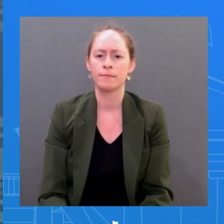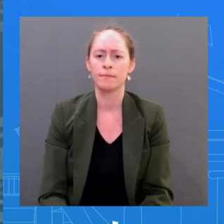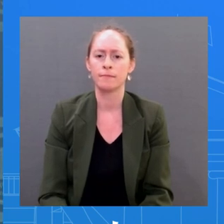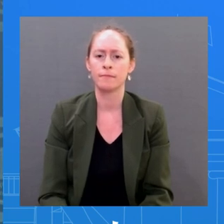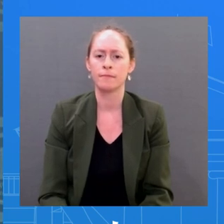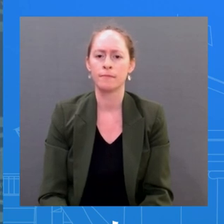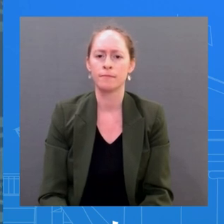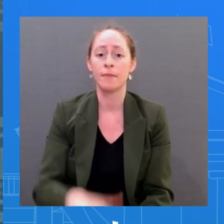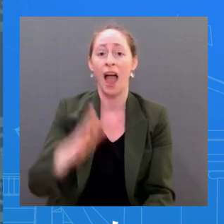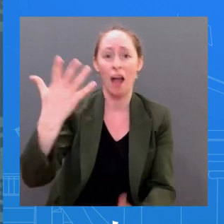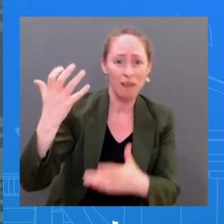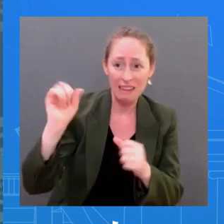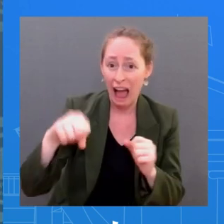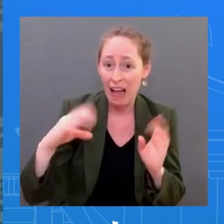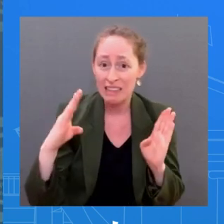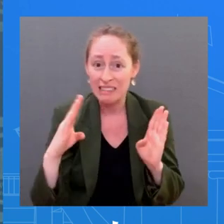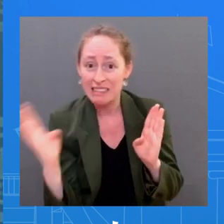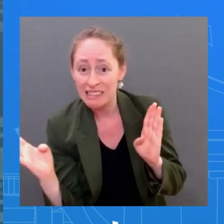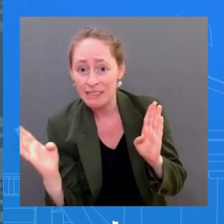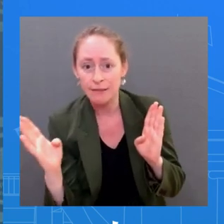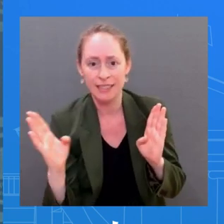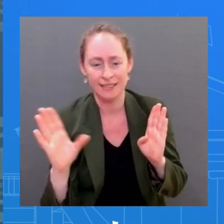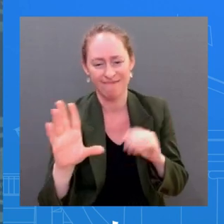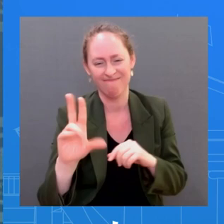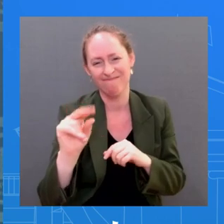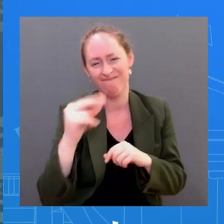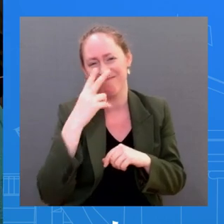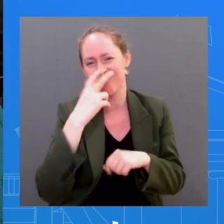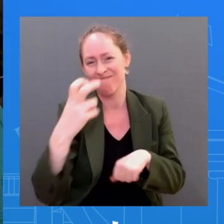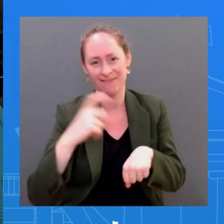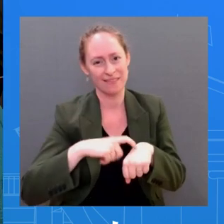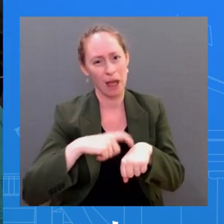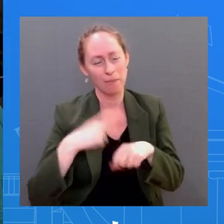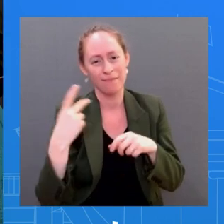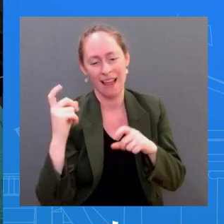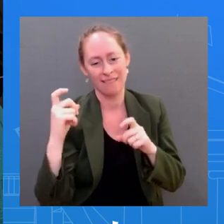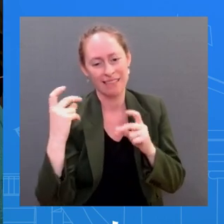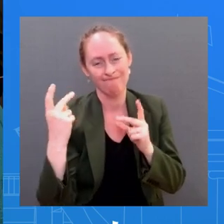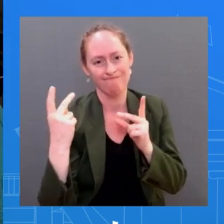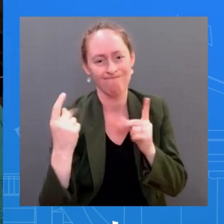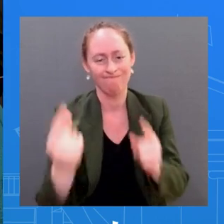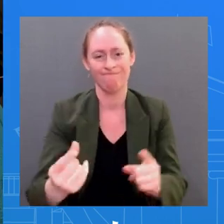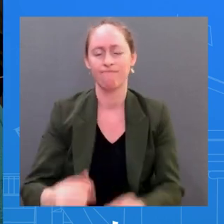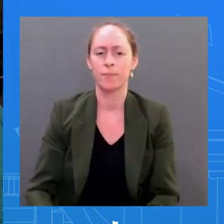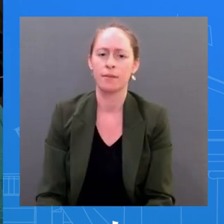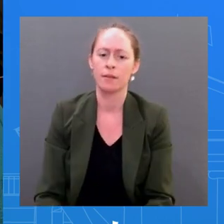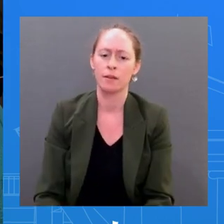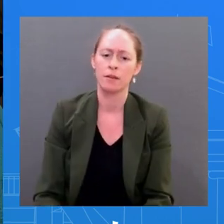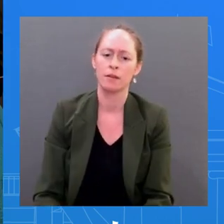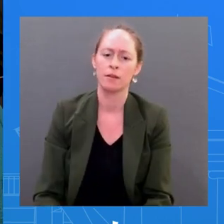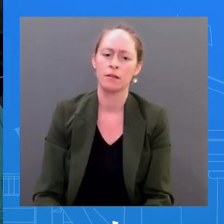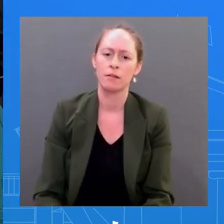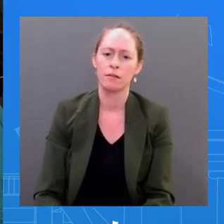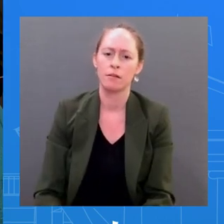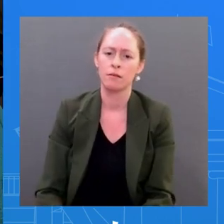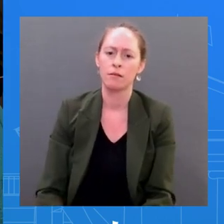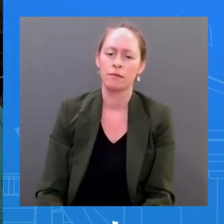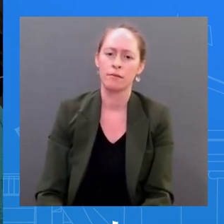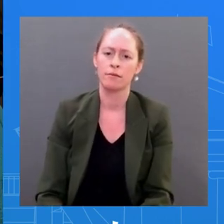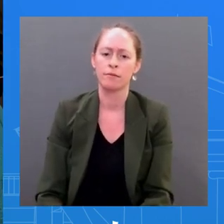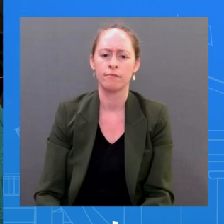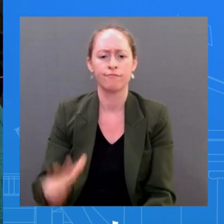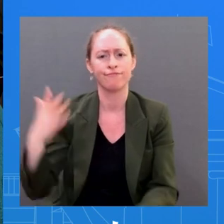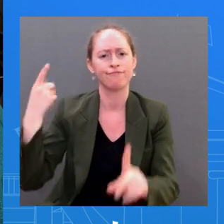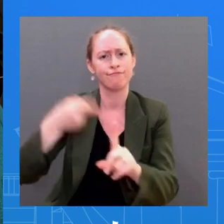don't we get going? Great. So on the subject of guns, the President had his meeting with Chris Murphy, but he didn't speak to the public